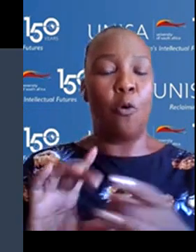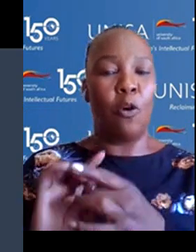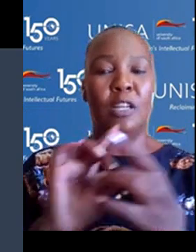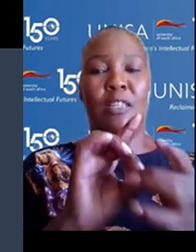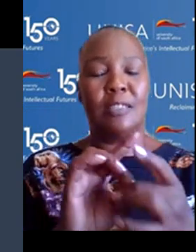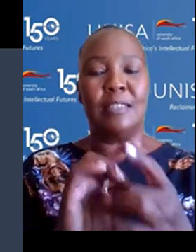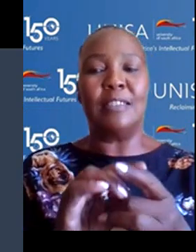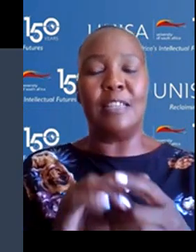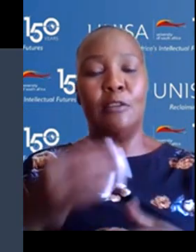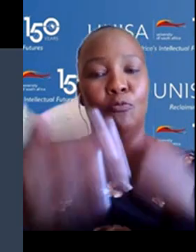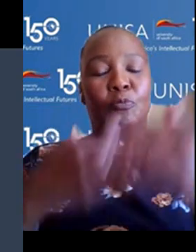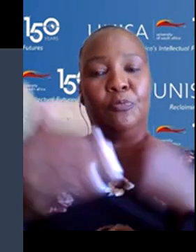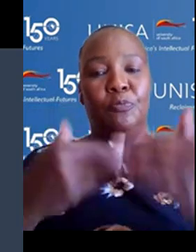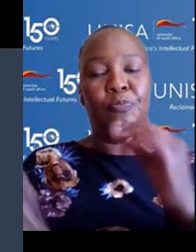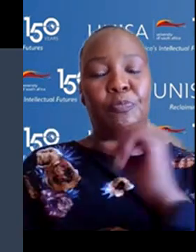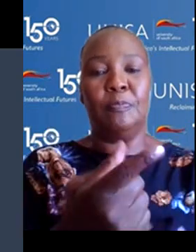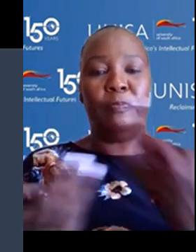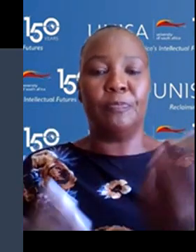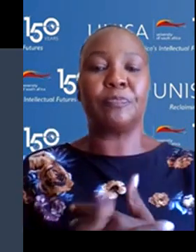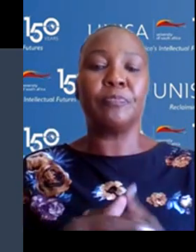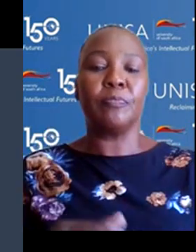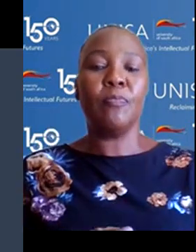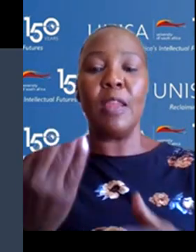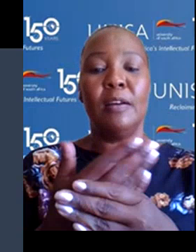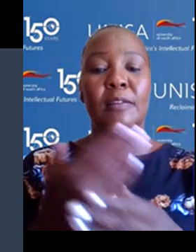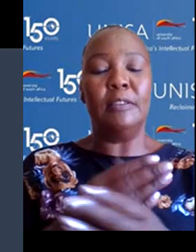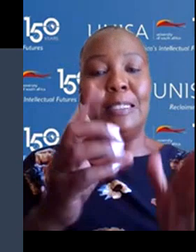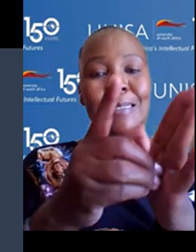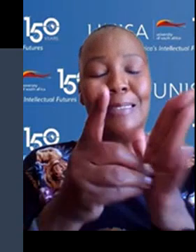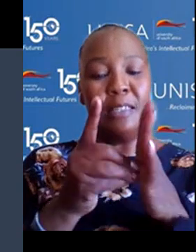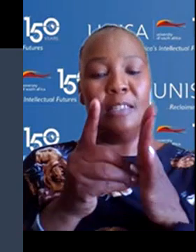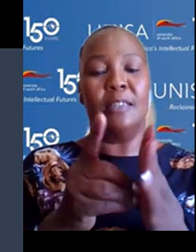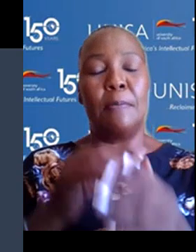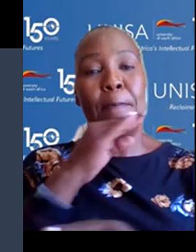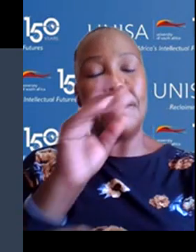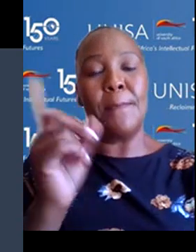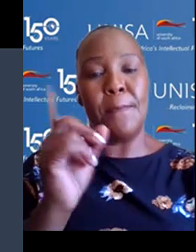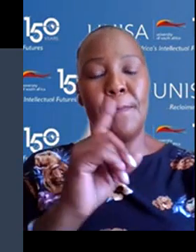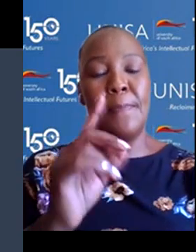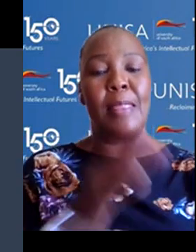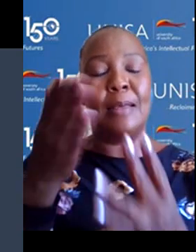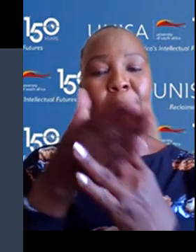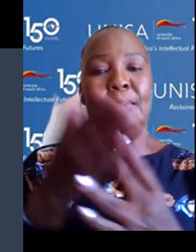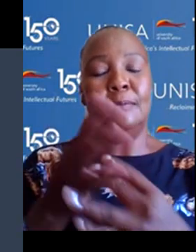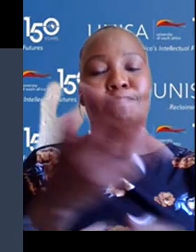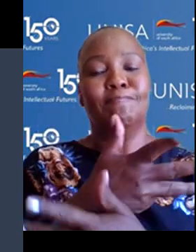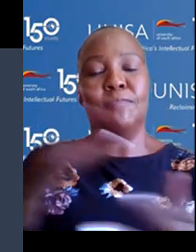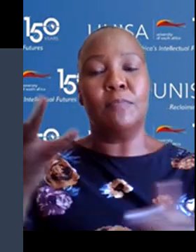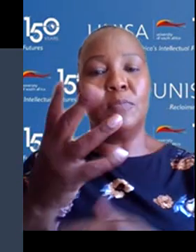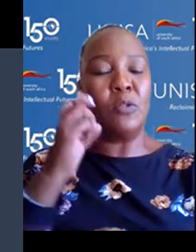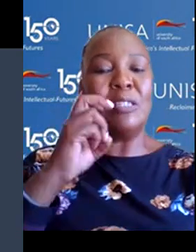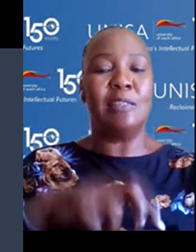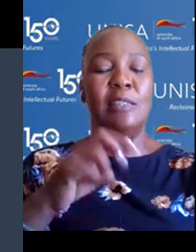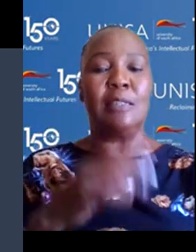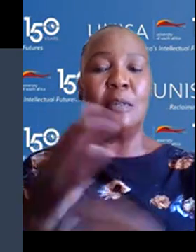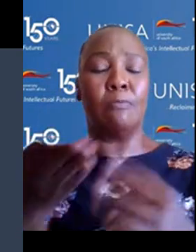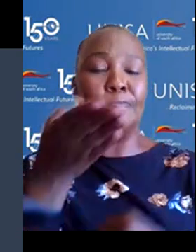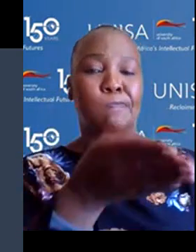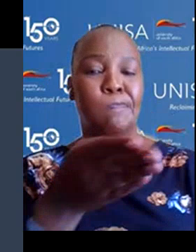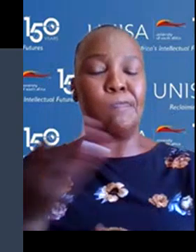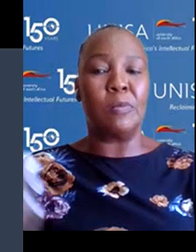synchronization process will happen. Files are on demand, which pretty much means you can access them whenever you need it. They're there, and it also does